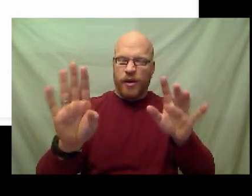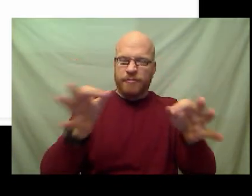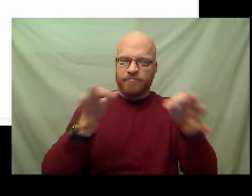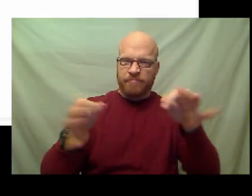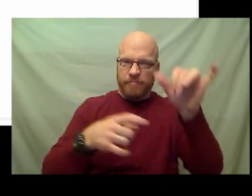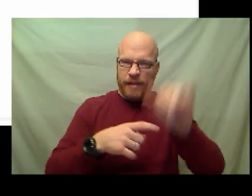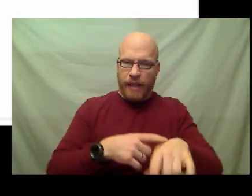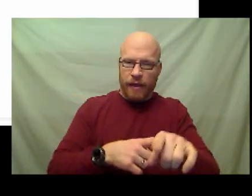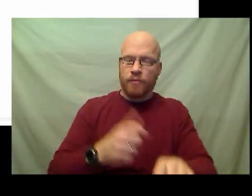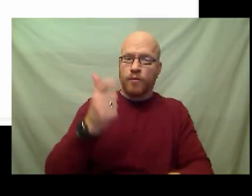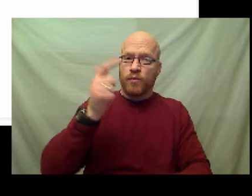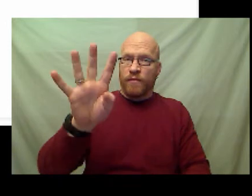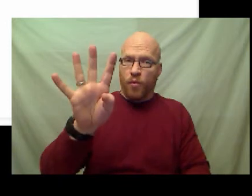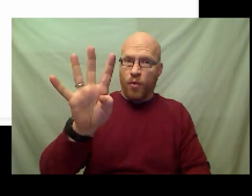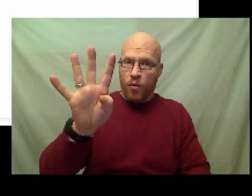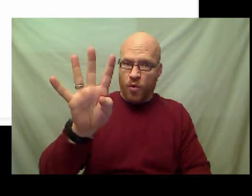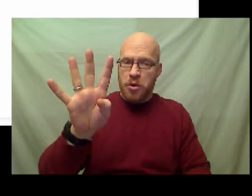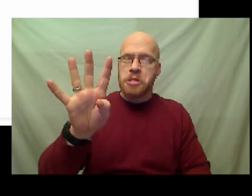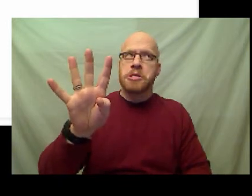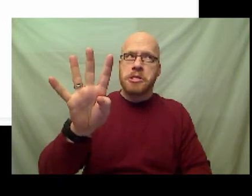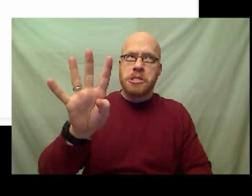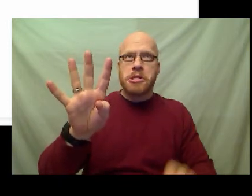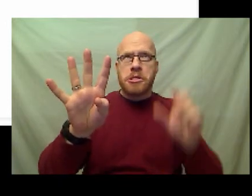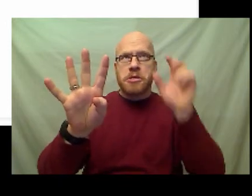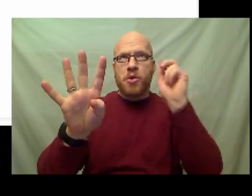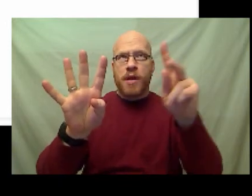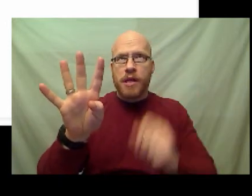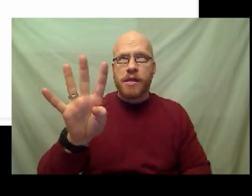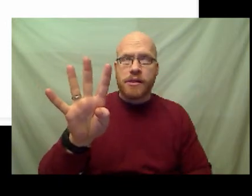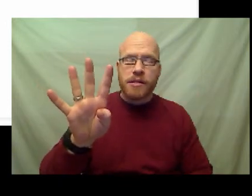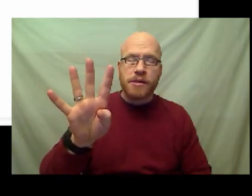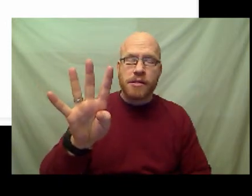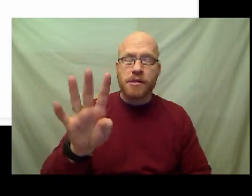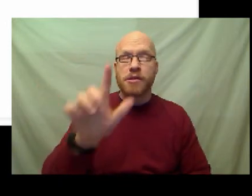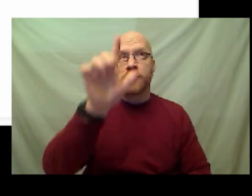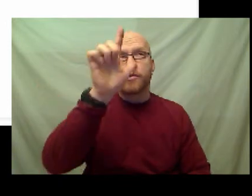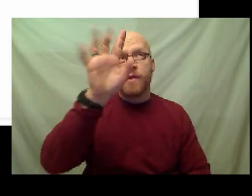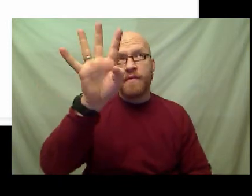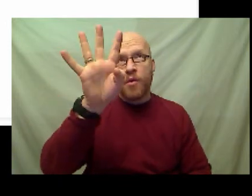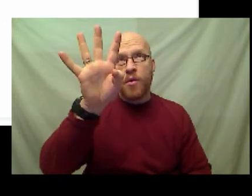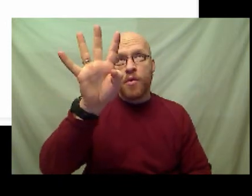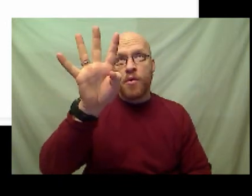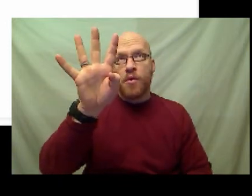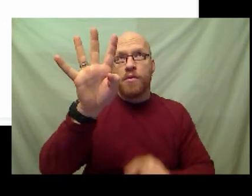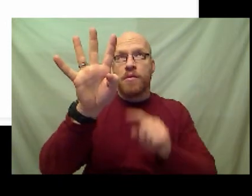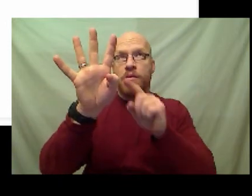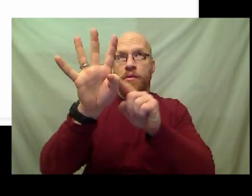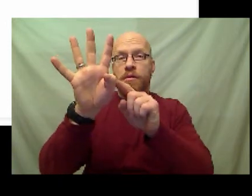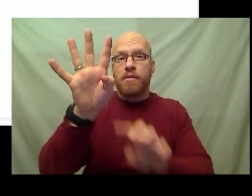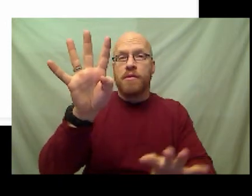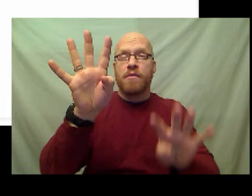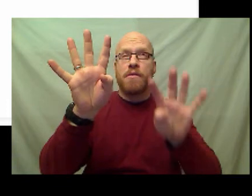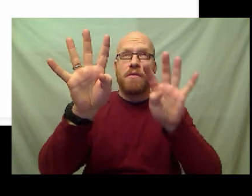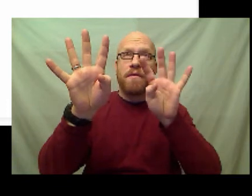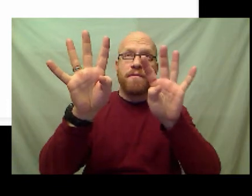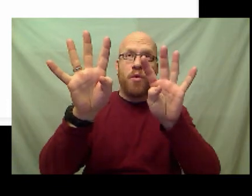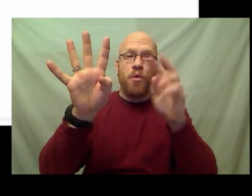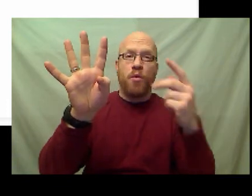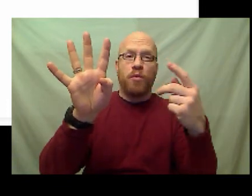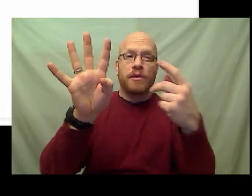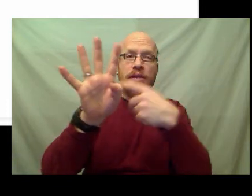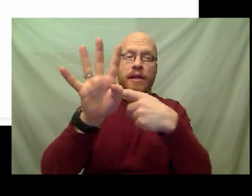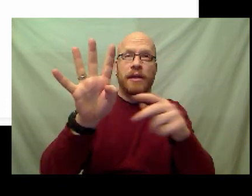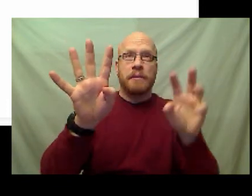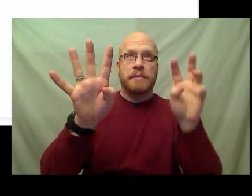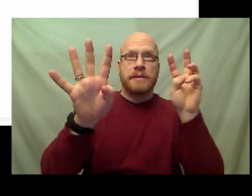B. 24, okay, I could divide it by, well, I could divide by, well, I know